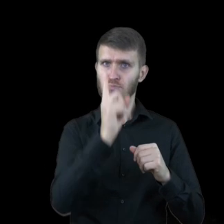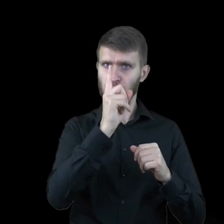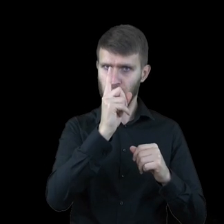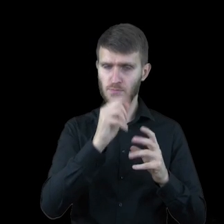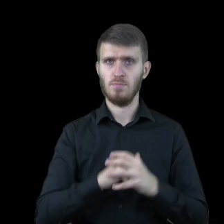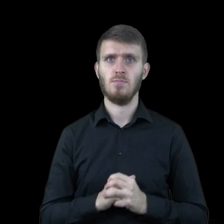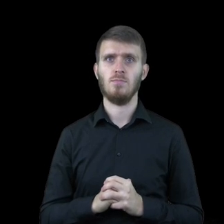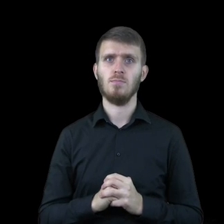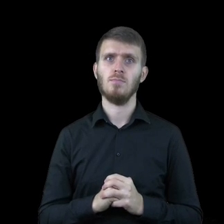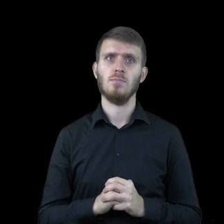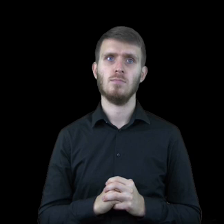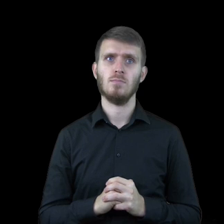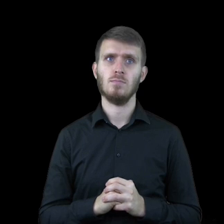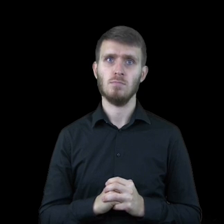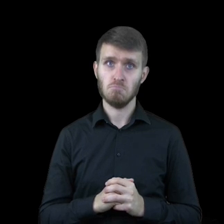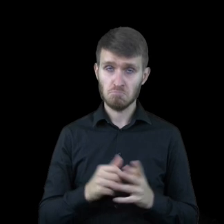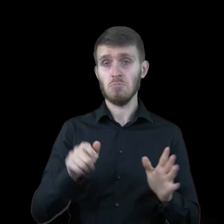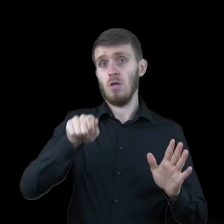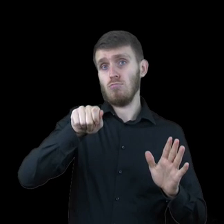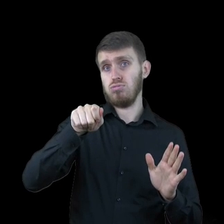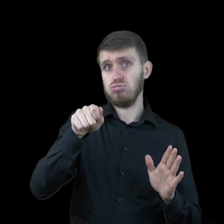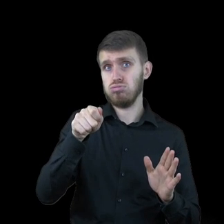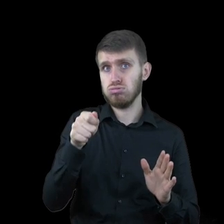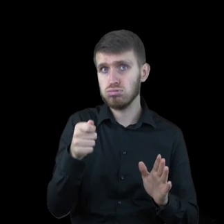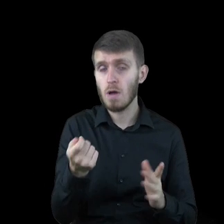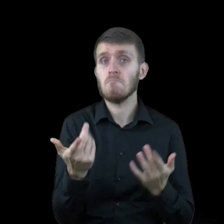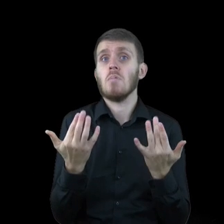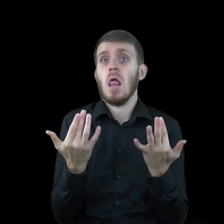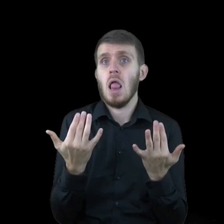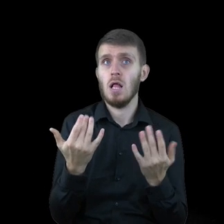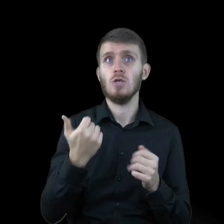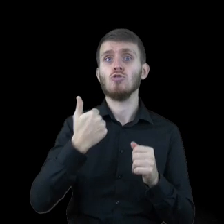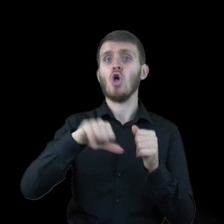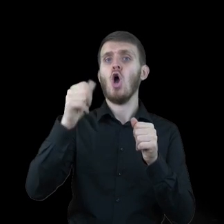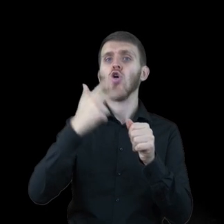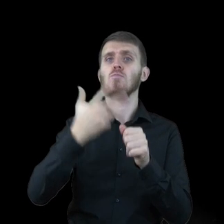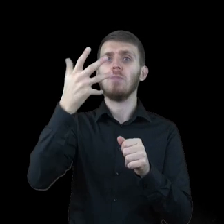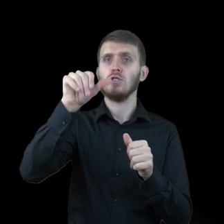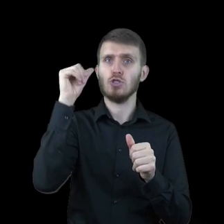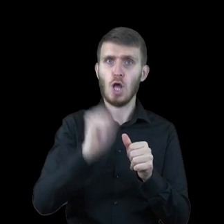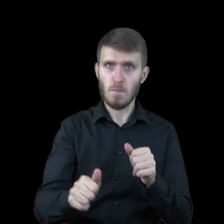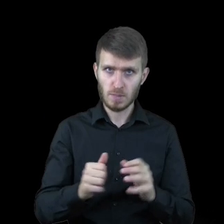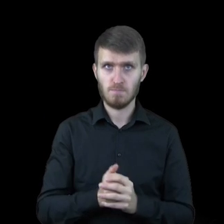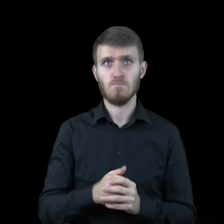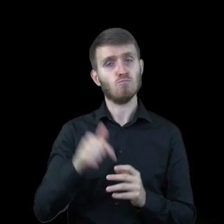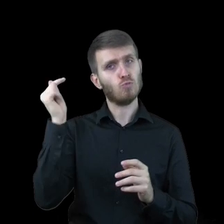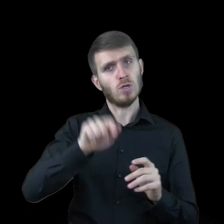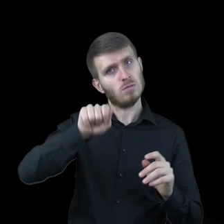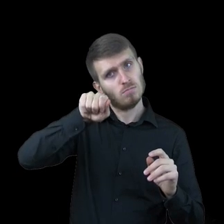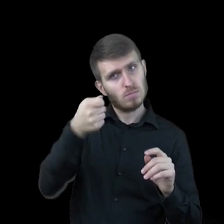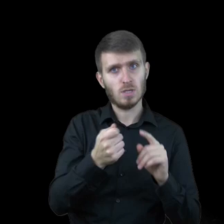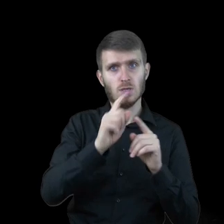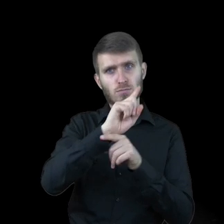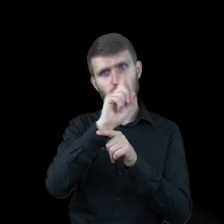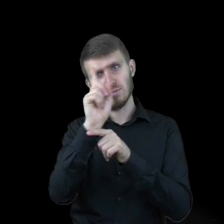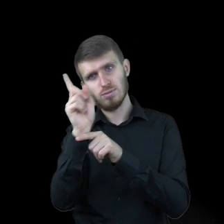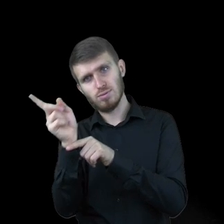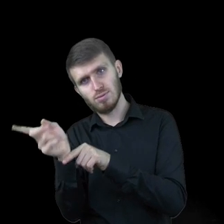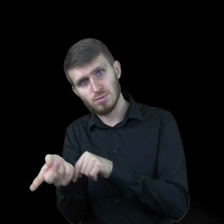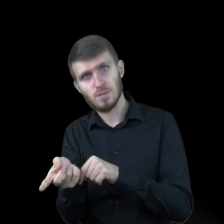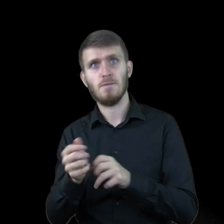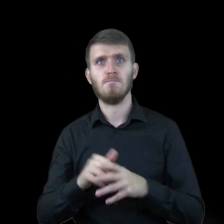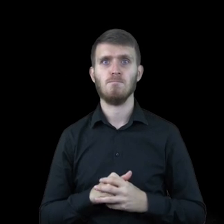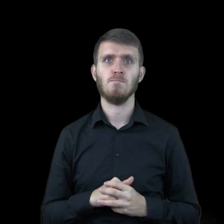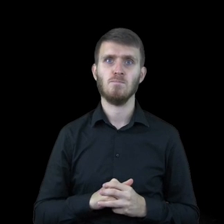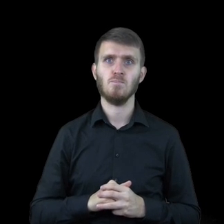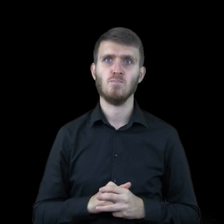here, facing up sort of like on a clock. And we're going to be turning the dial to the right. And how